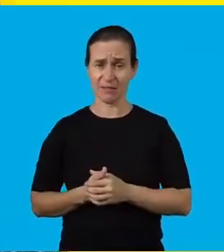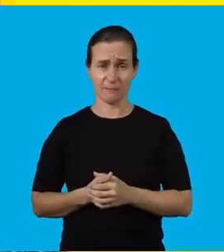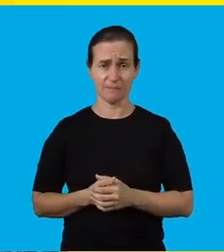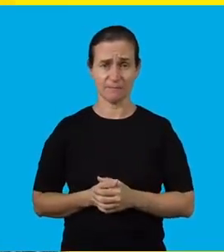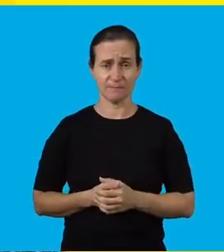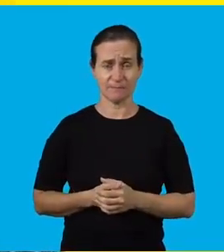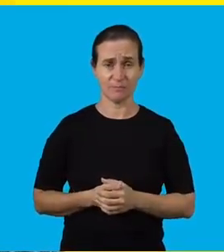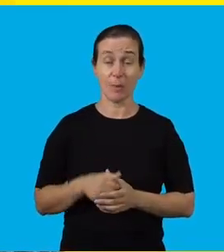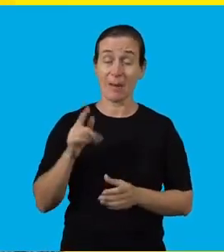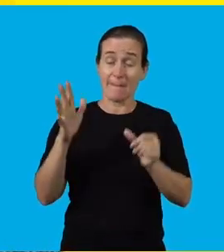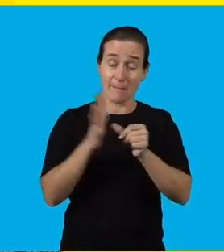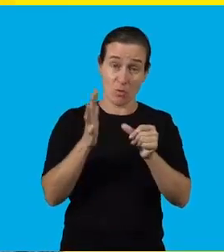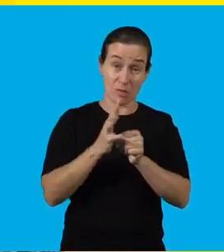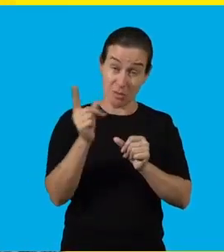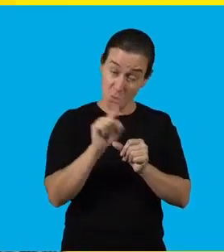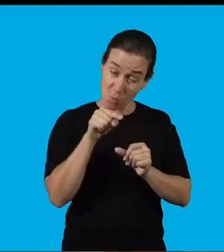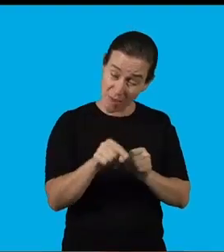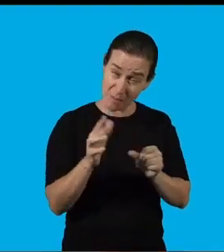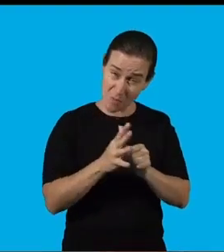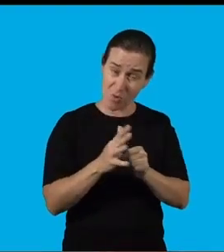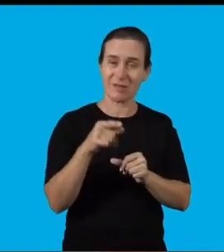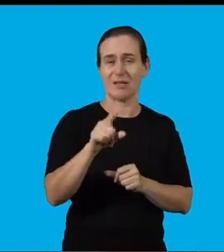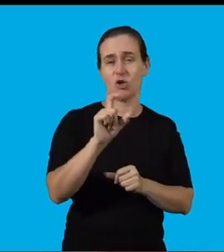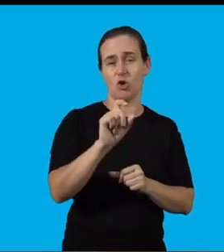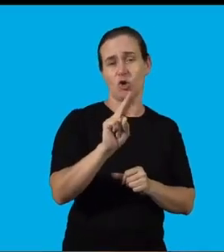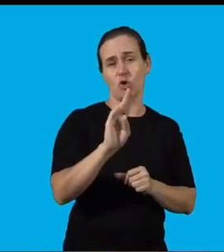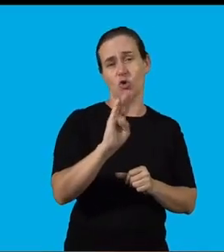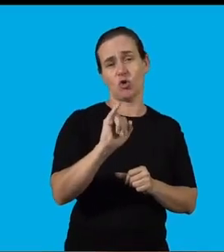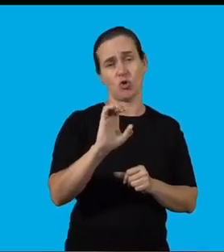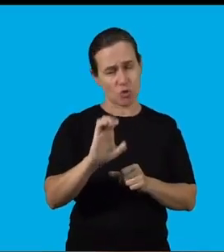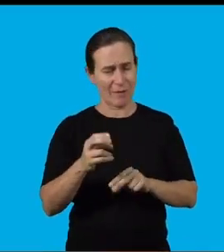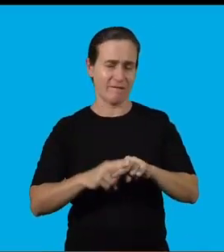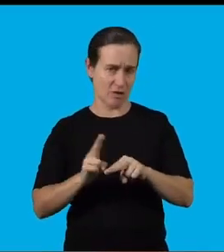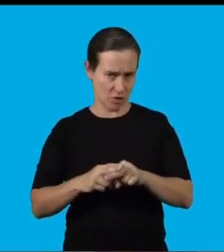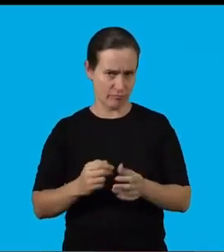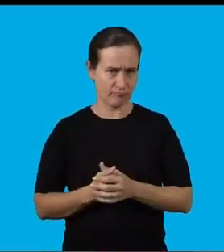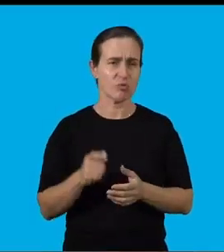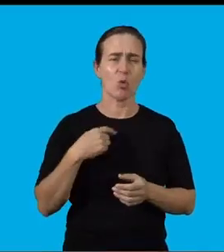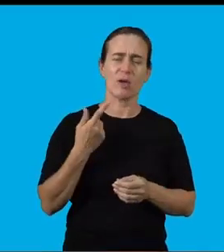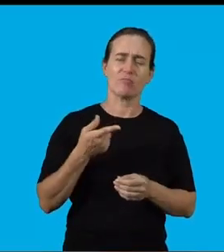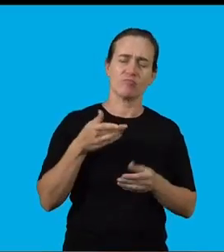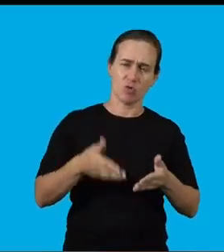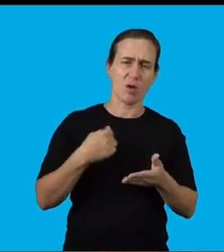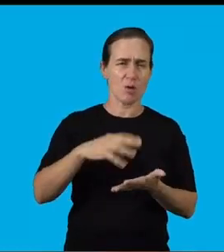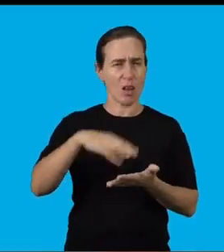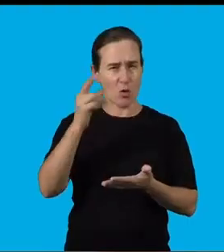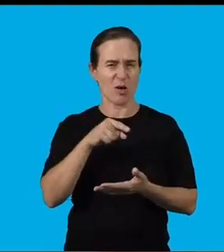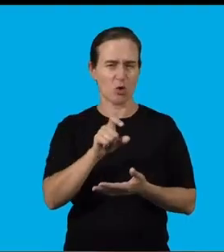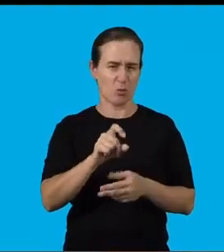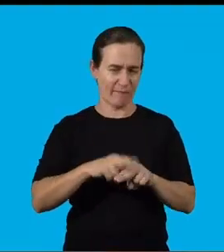see. The main one that's important for exams is cubic functions, and so we've spent a bit of time today talking about cubic